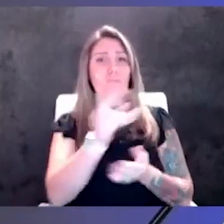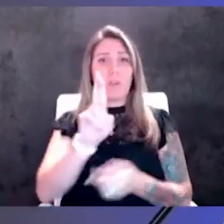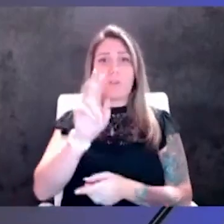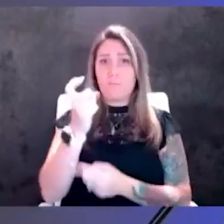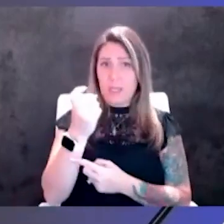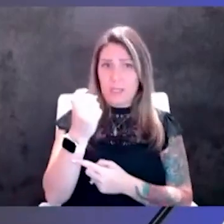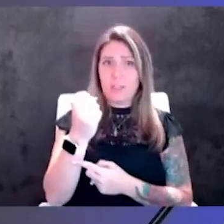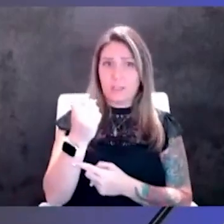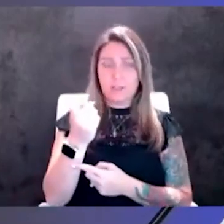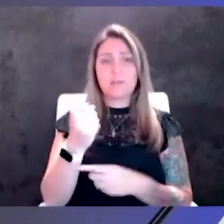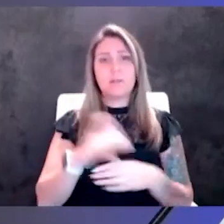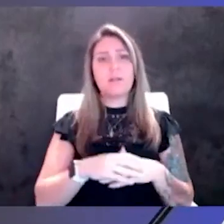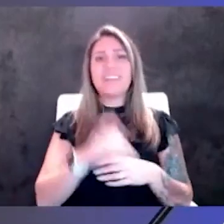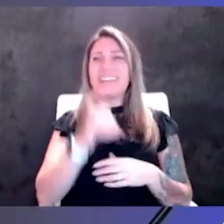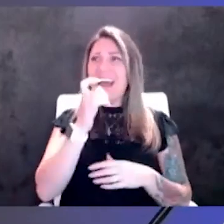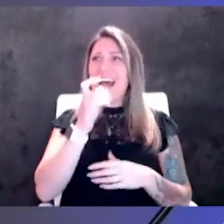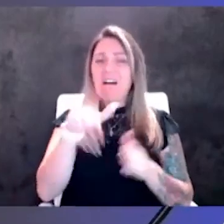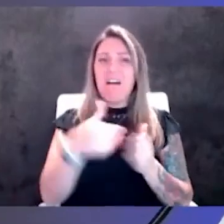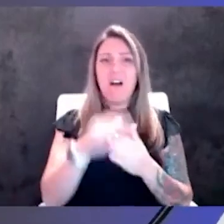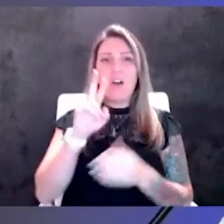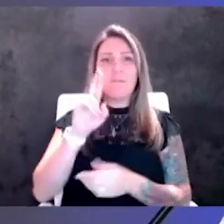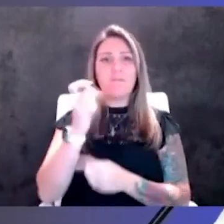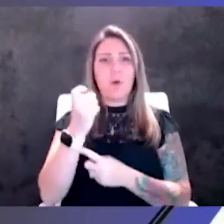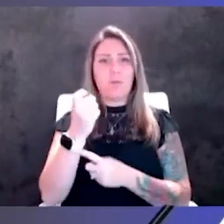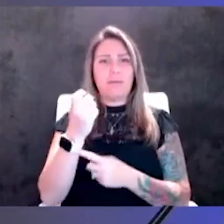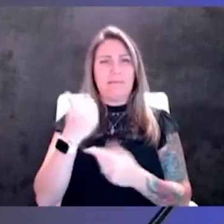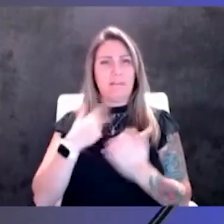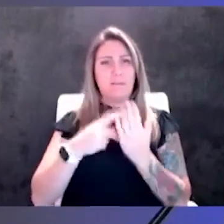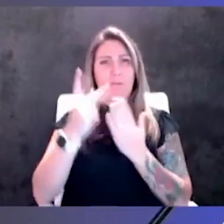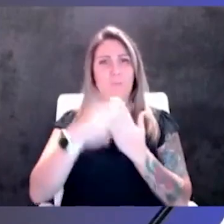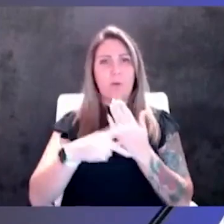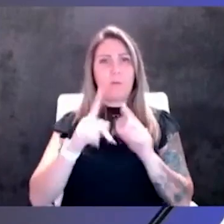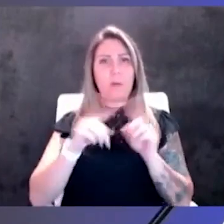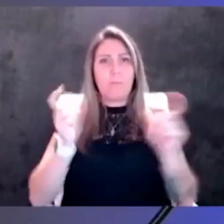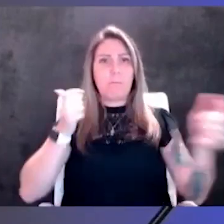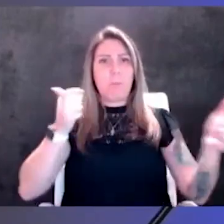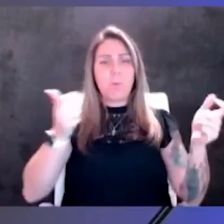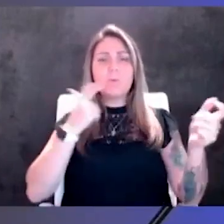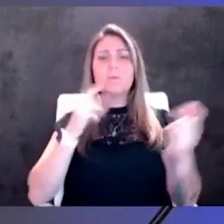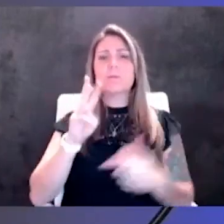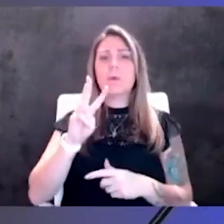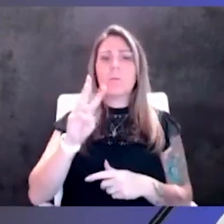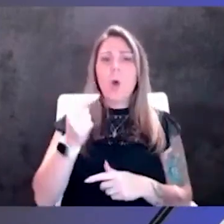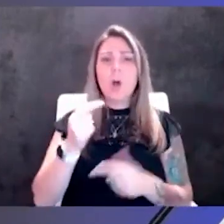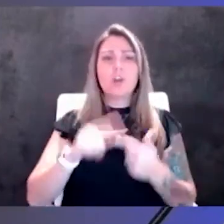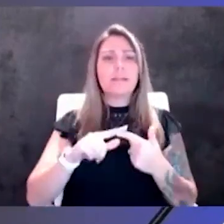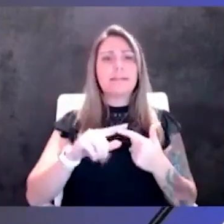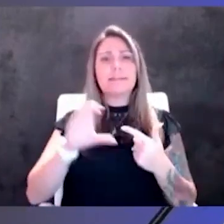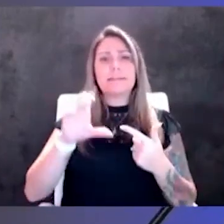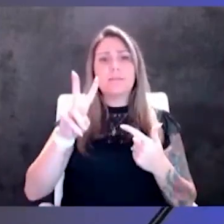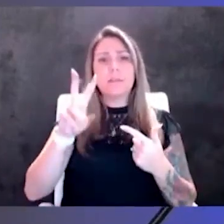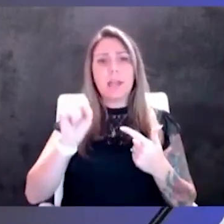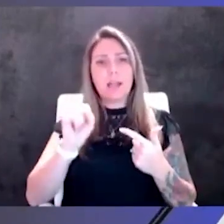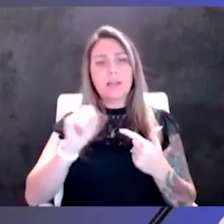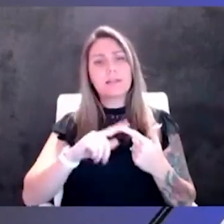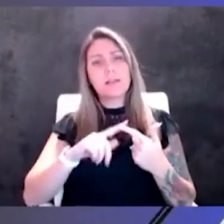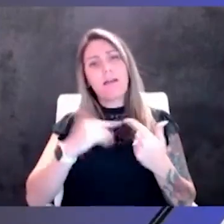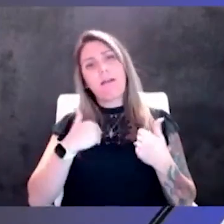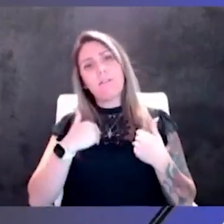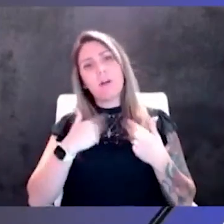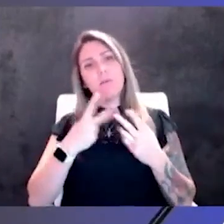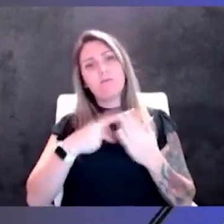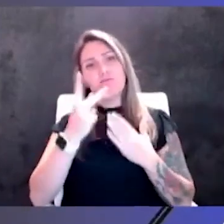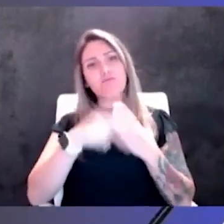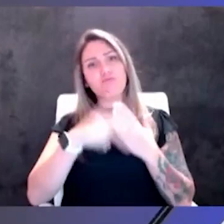every pharmacy has this program, but most of the major ones do. Walgreens, CVS, they have programs to help you get